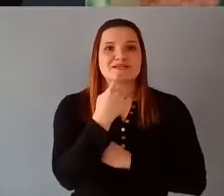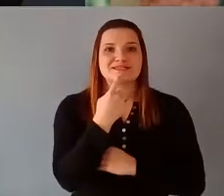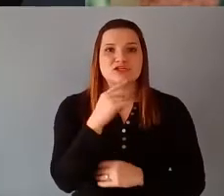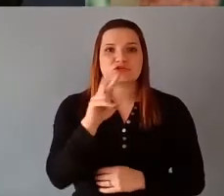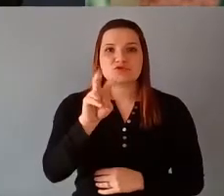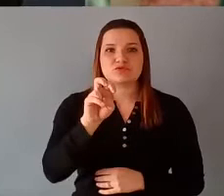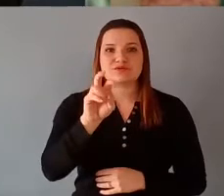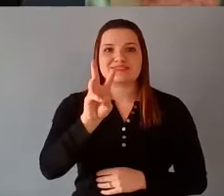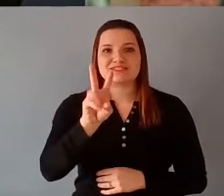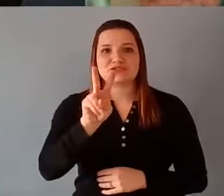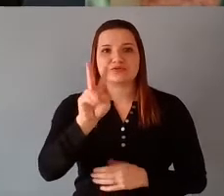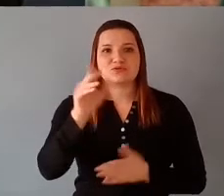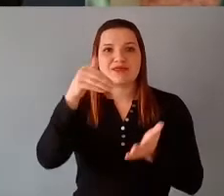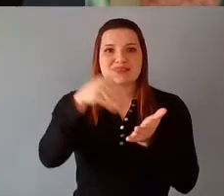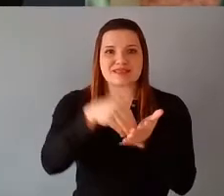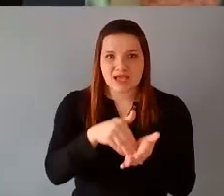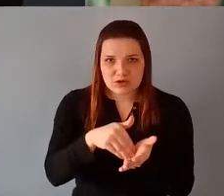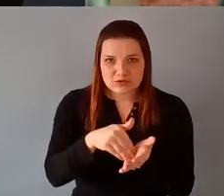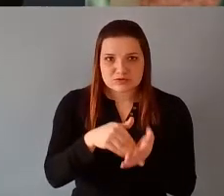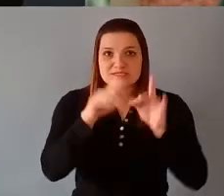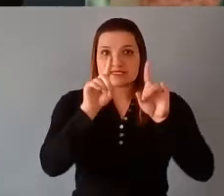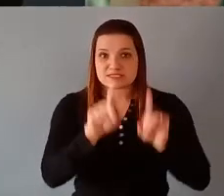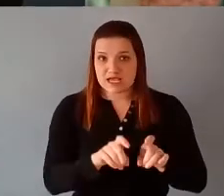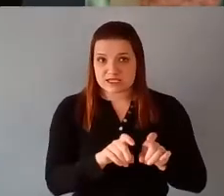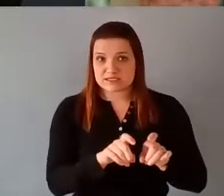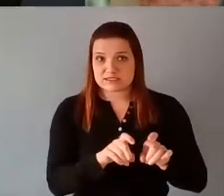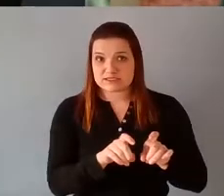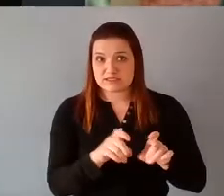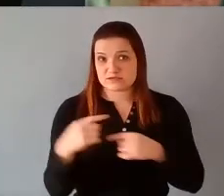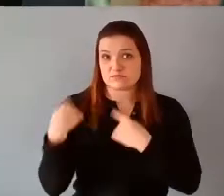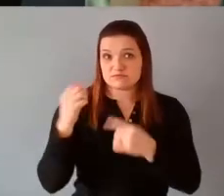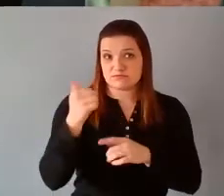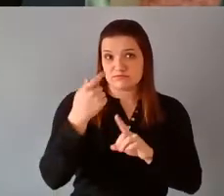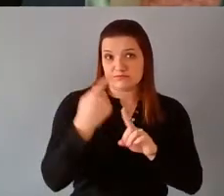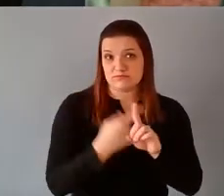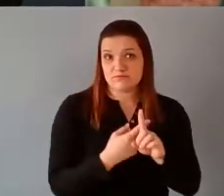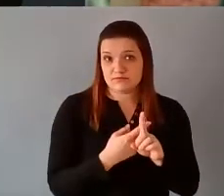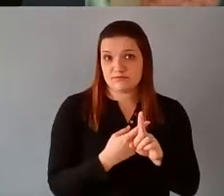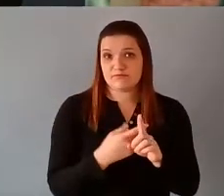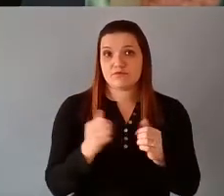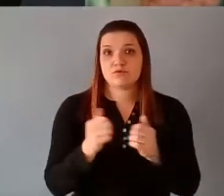262,000 total tests performed over the 10-month period, with